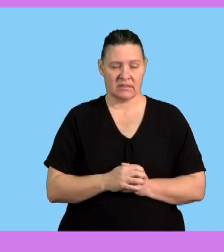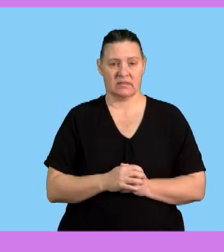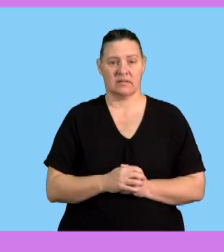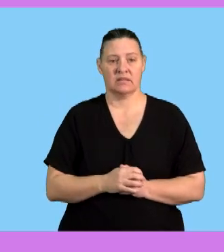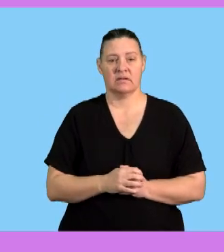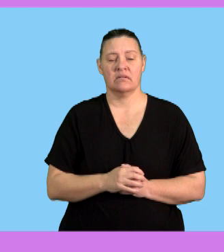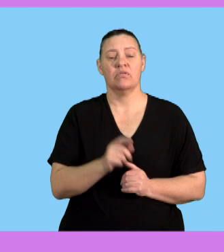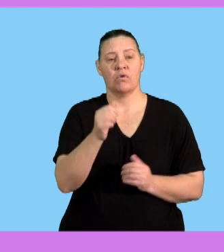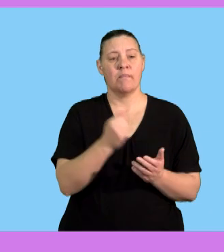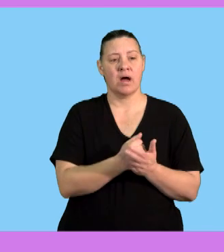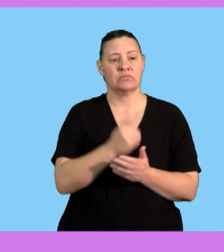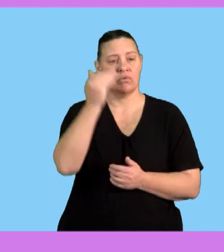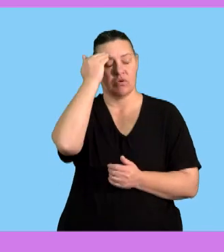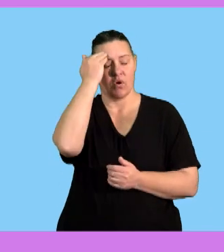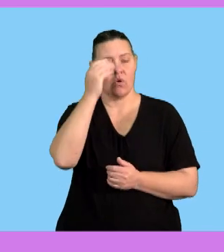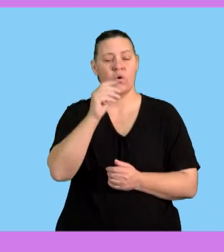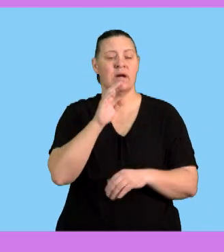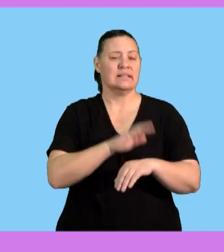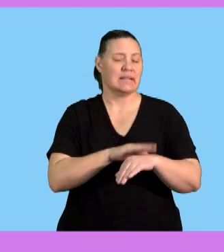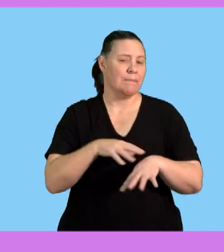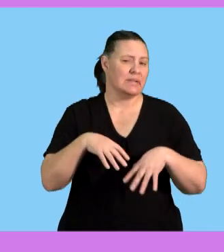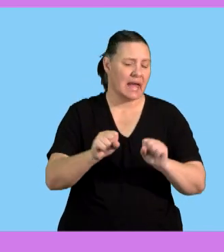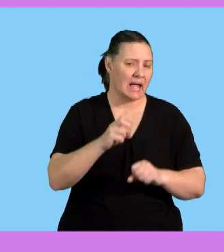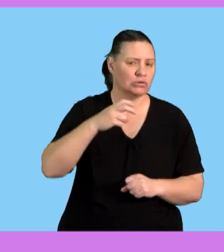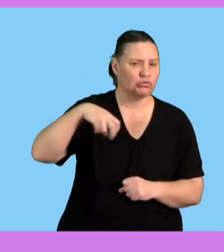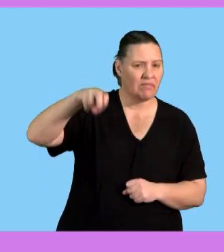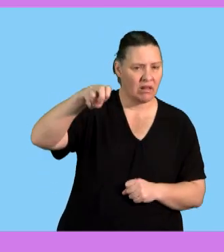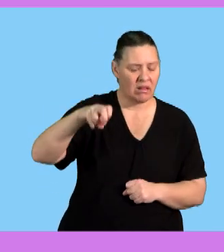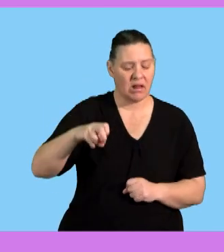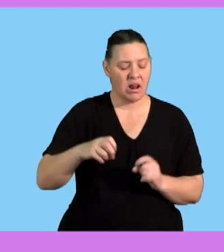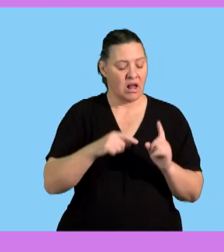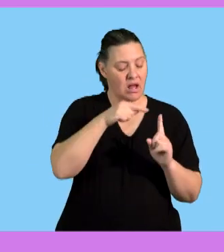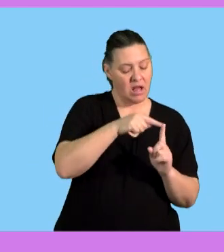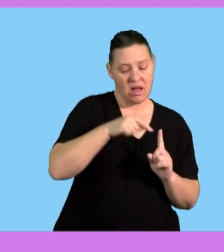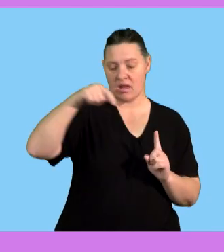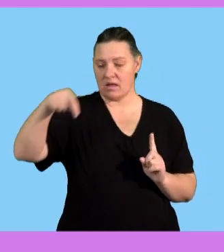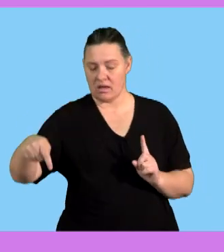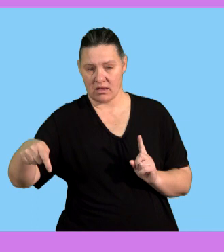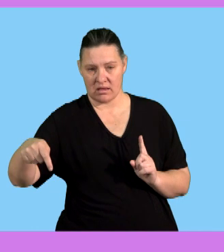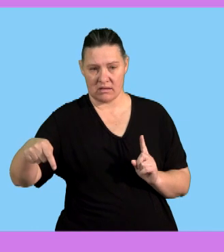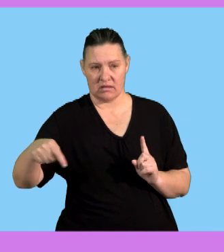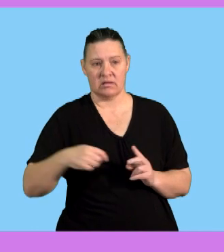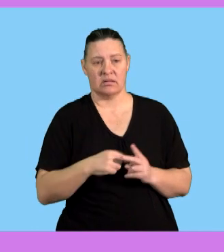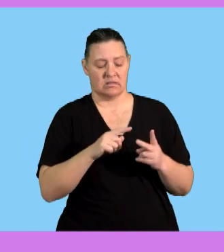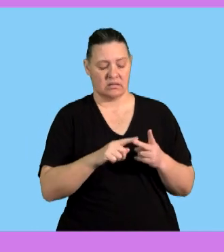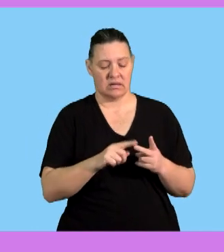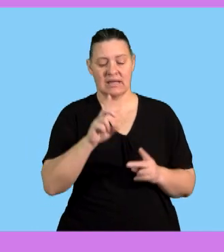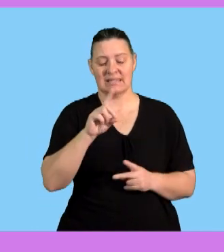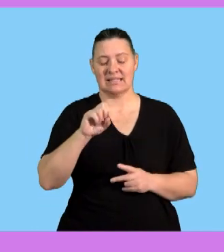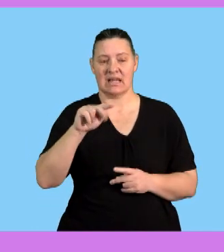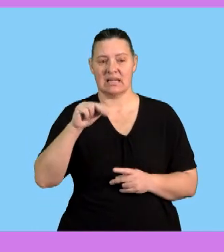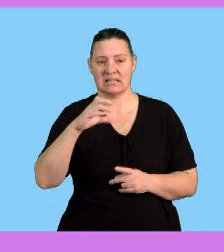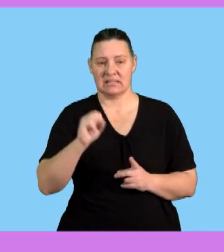the end, you should be remembering time taken to travel between the two locations, the distance